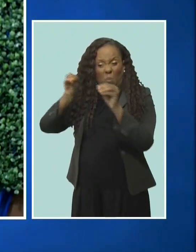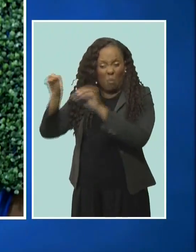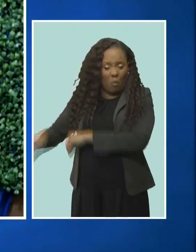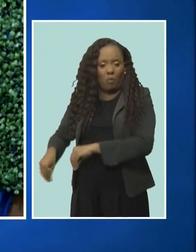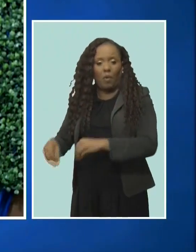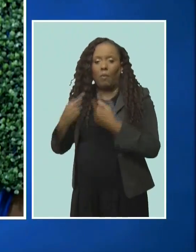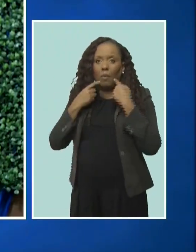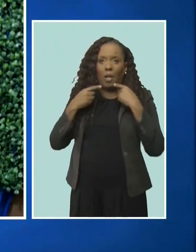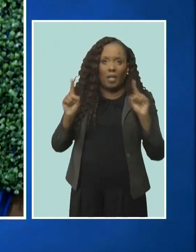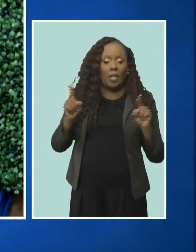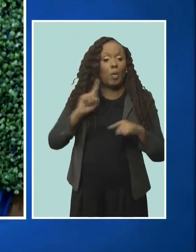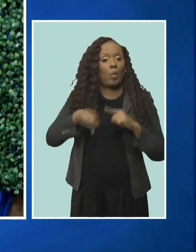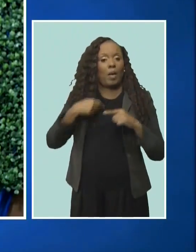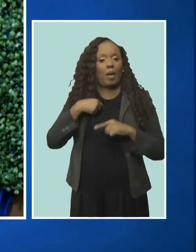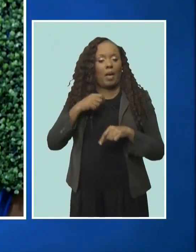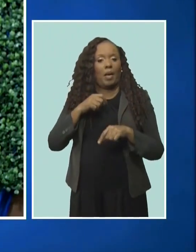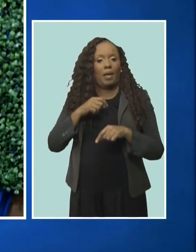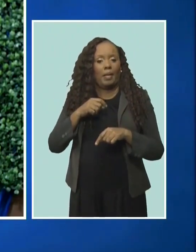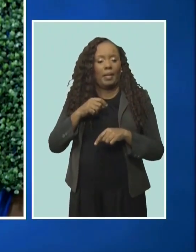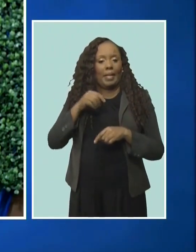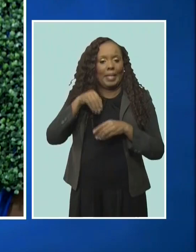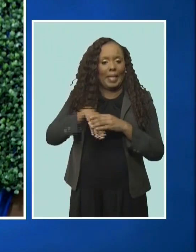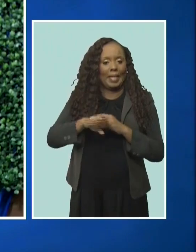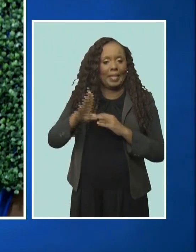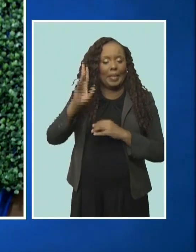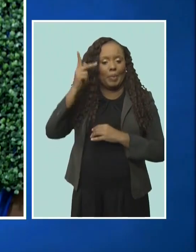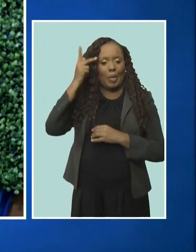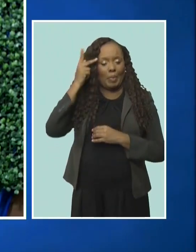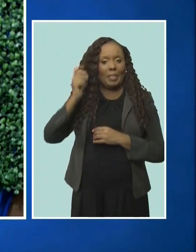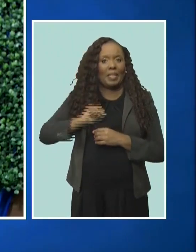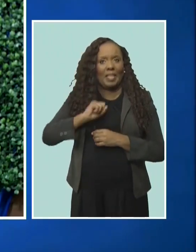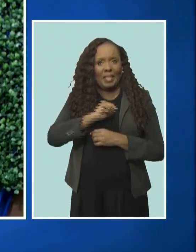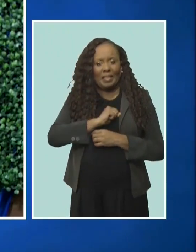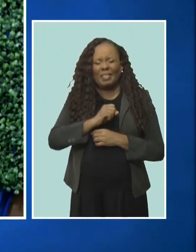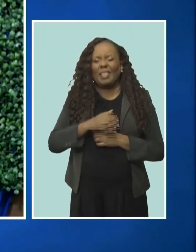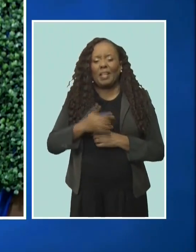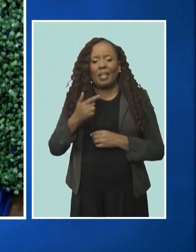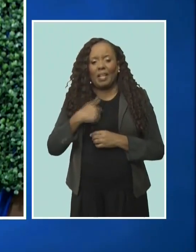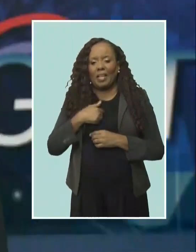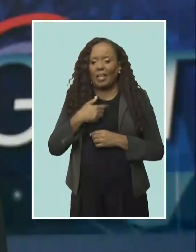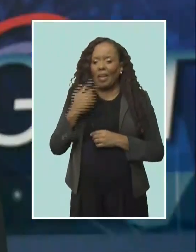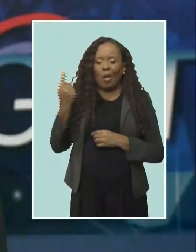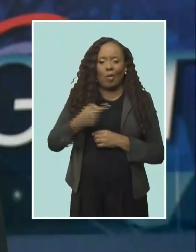to often refer to Trevor when I'm doing my research.